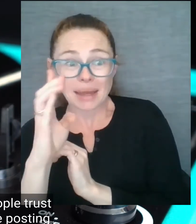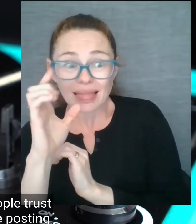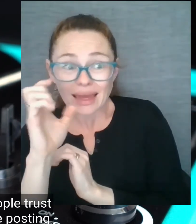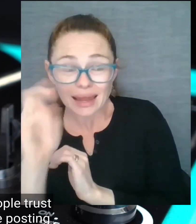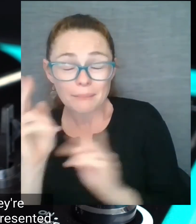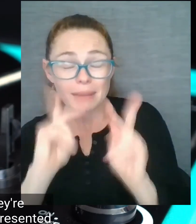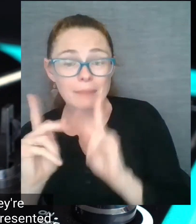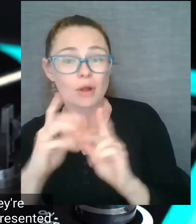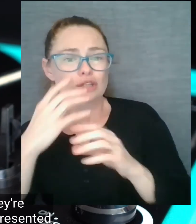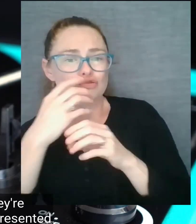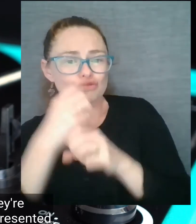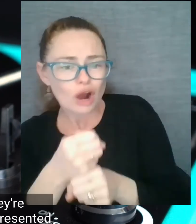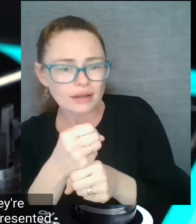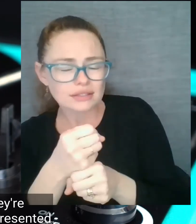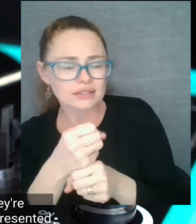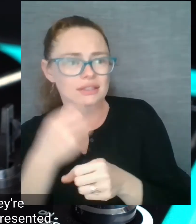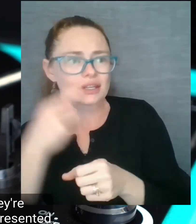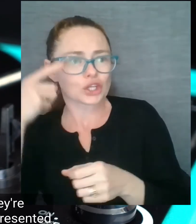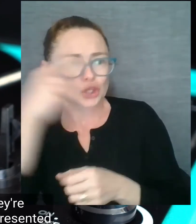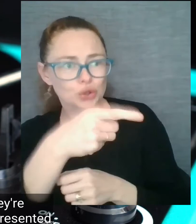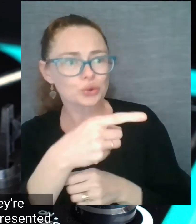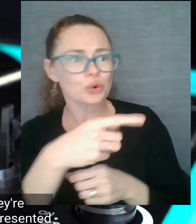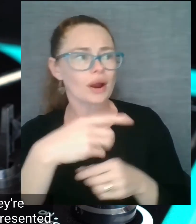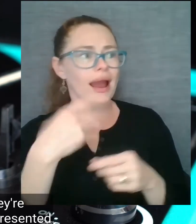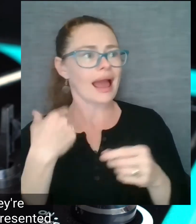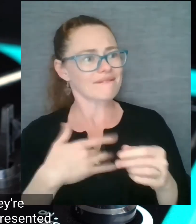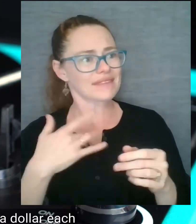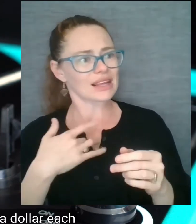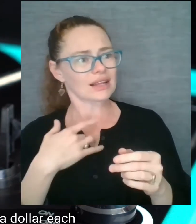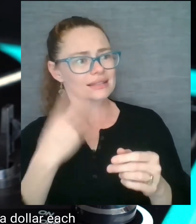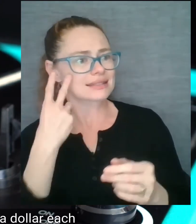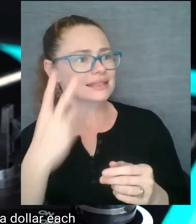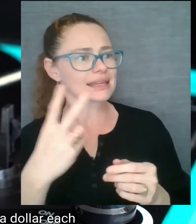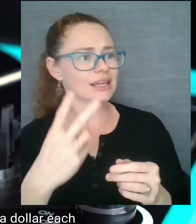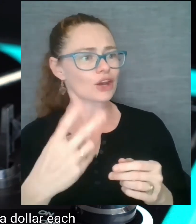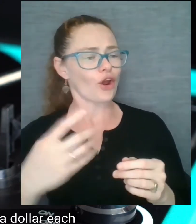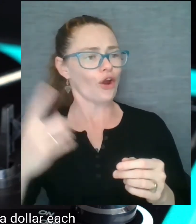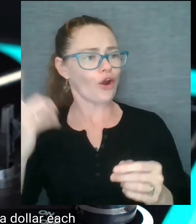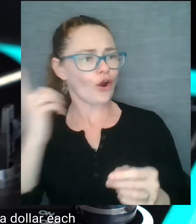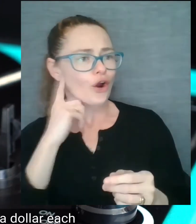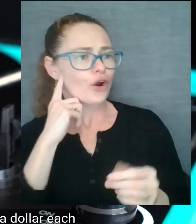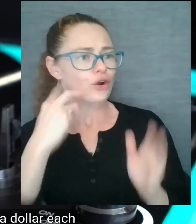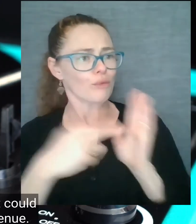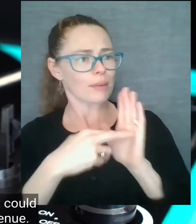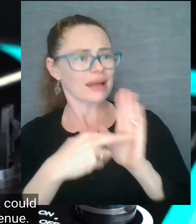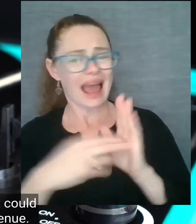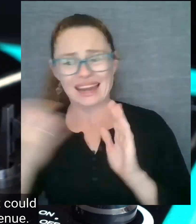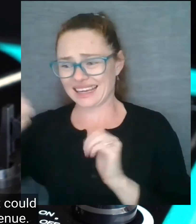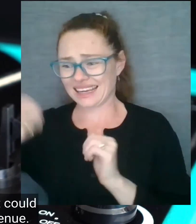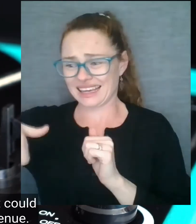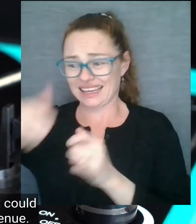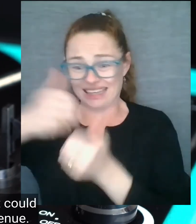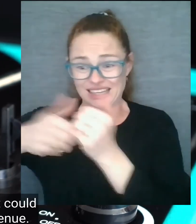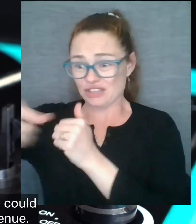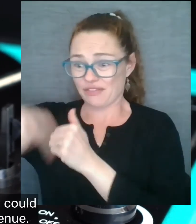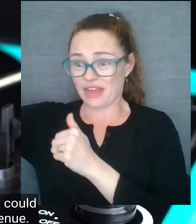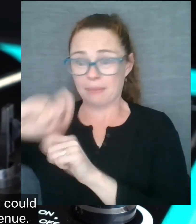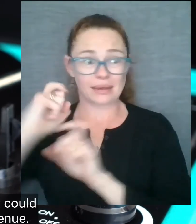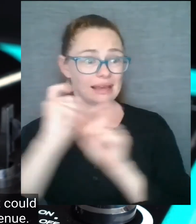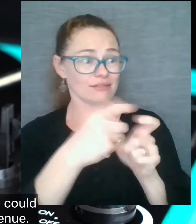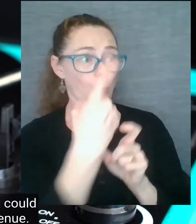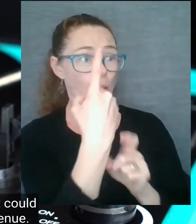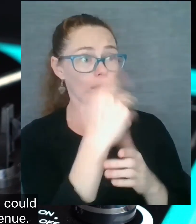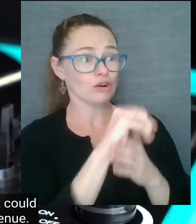what you're posting and feel like they're seen, heard, and represented, and they will just give you $1 each, imagine how that